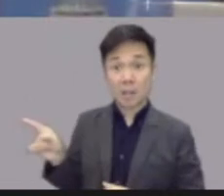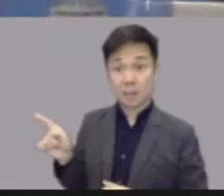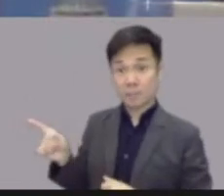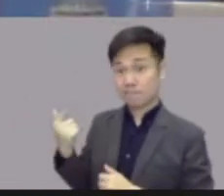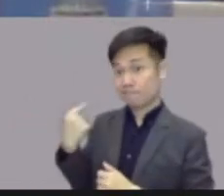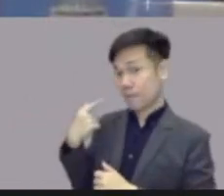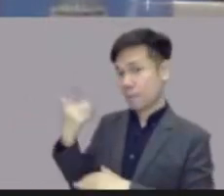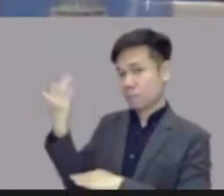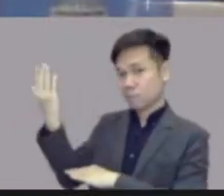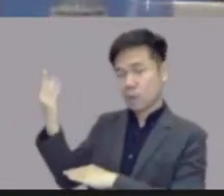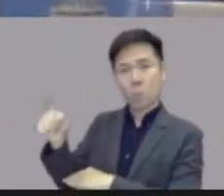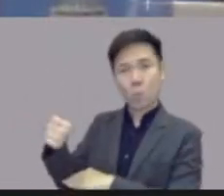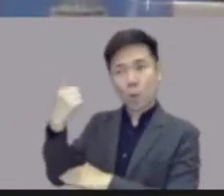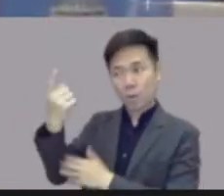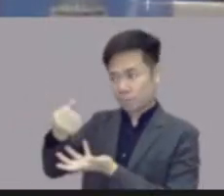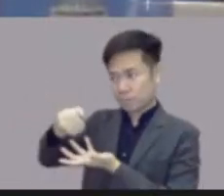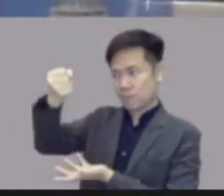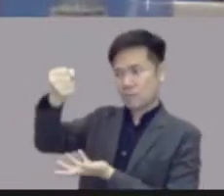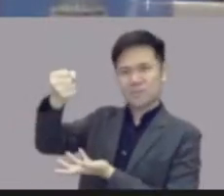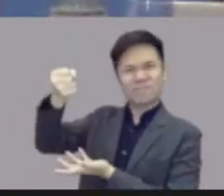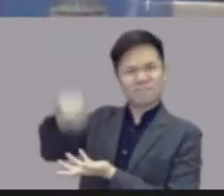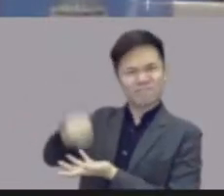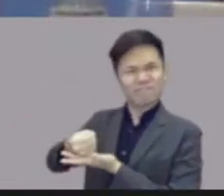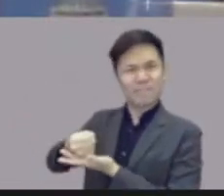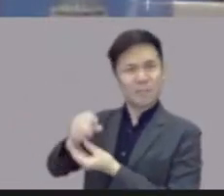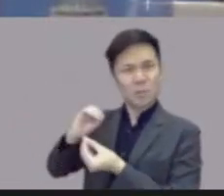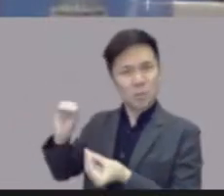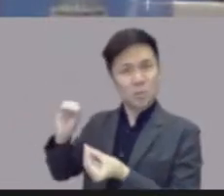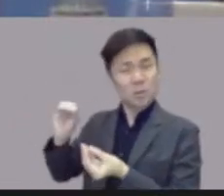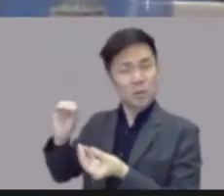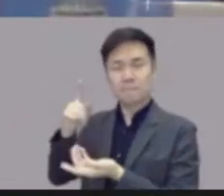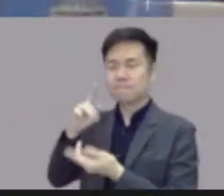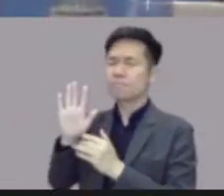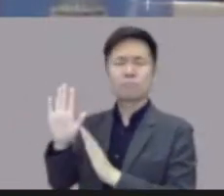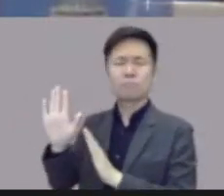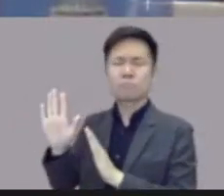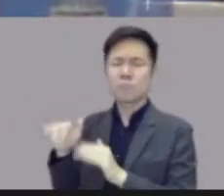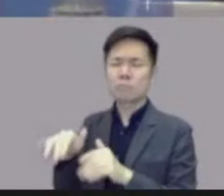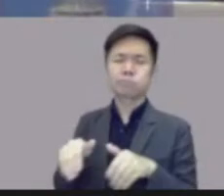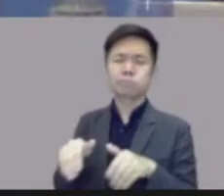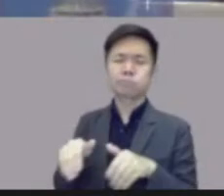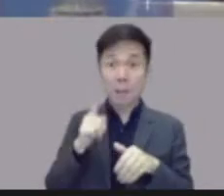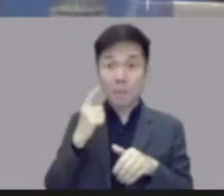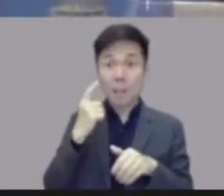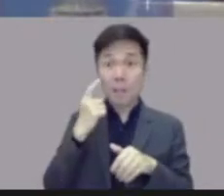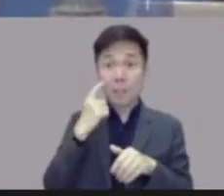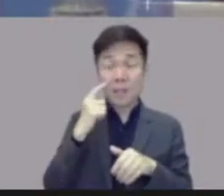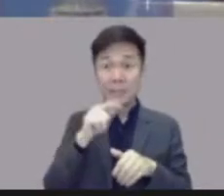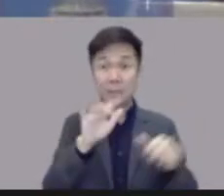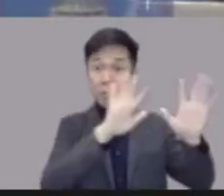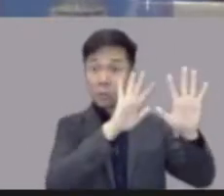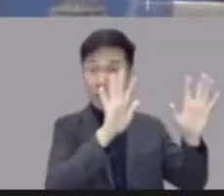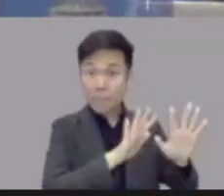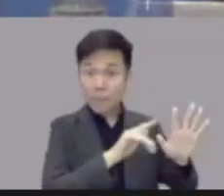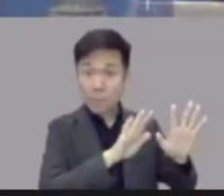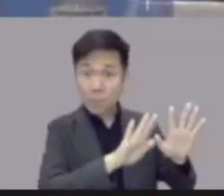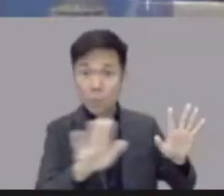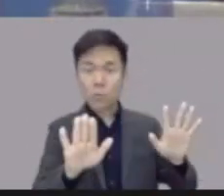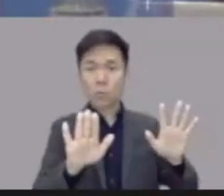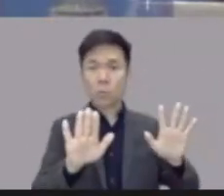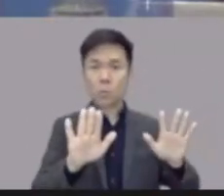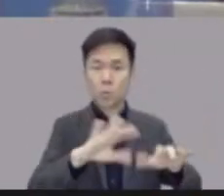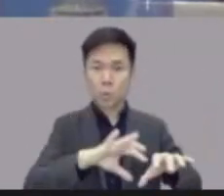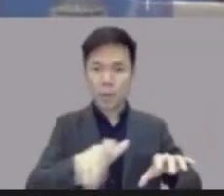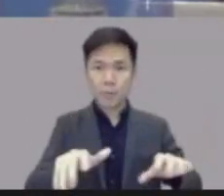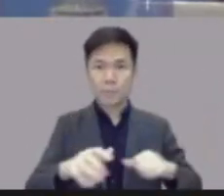must not make us complacent governments must be able to distinguish between environmental harm done locally versus the adverse